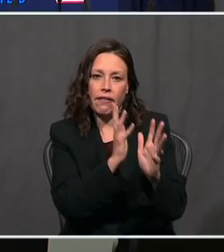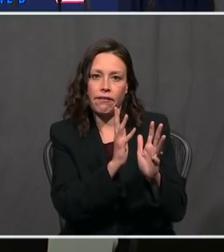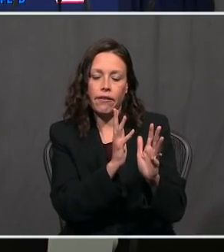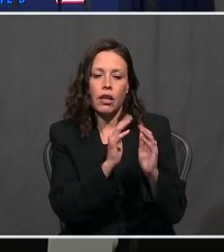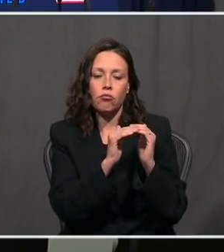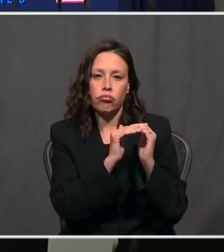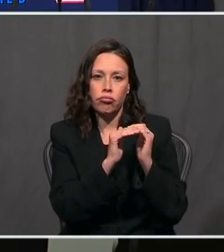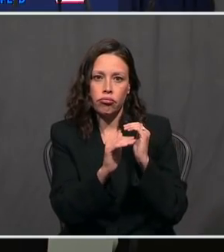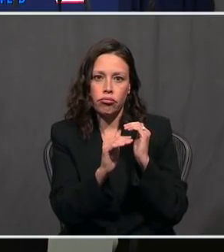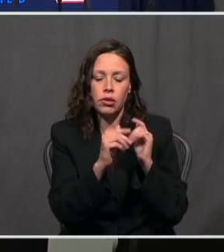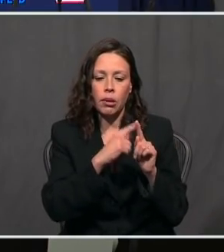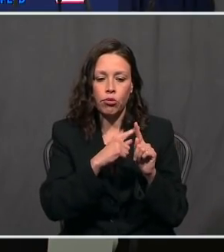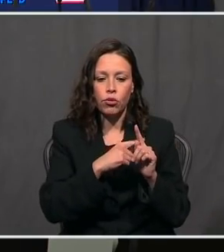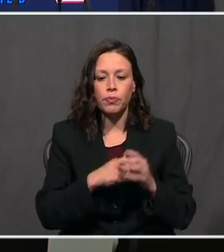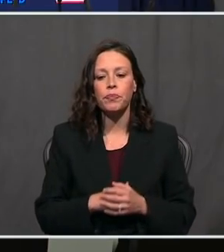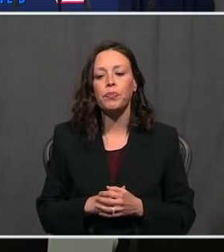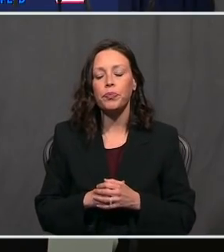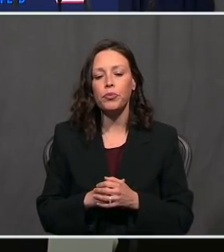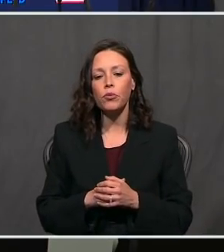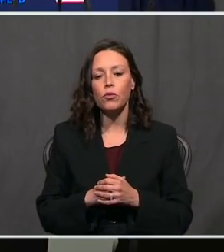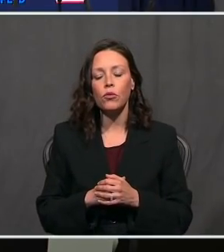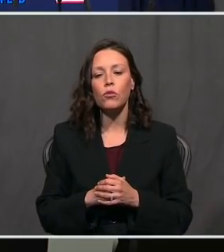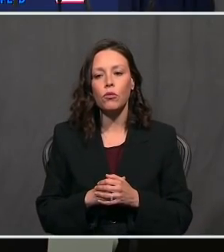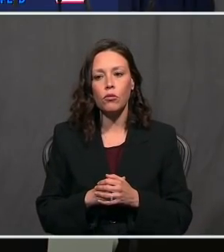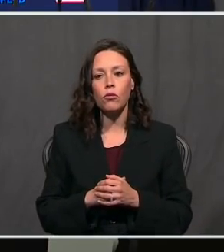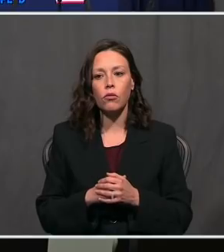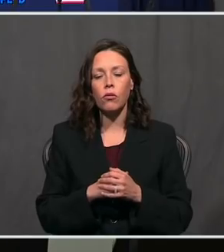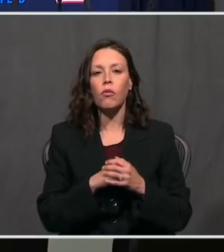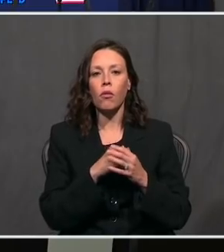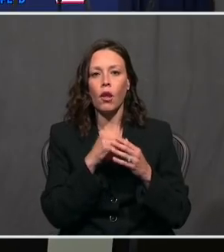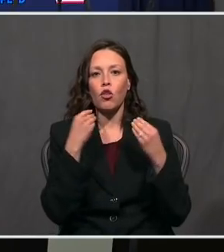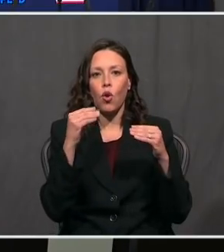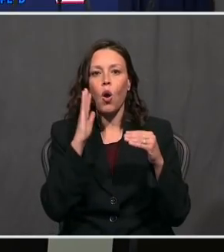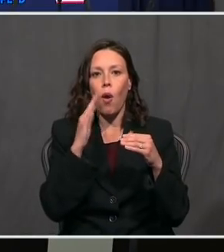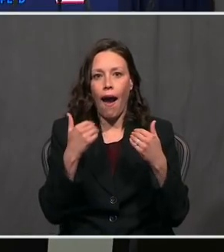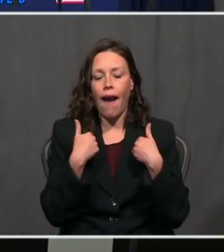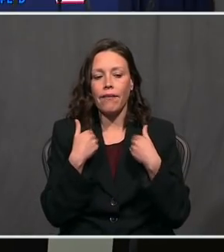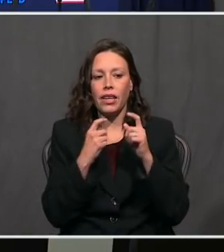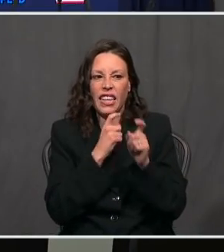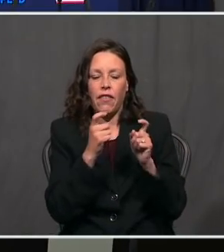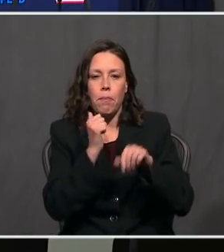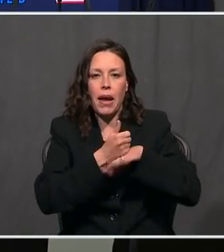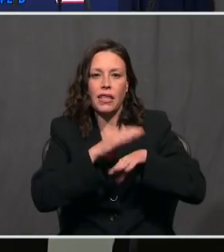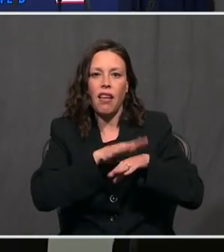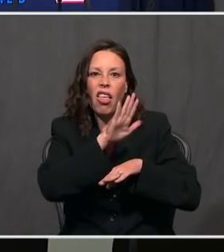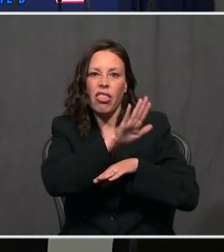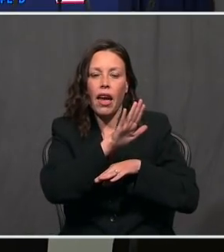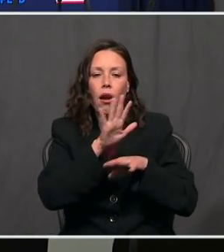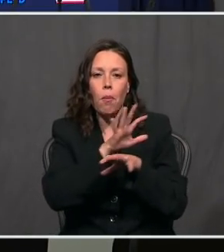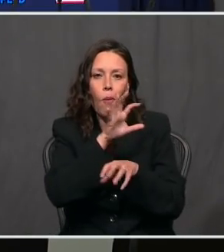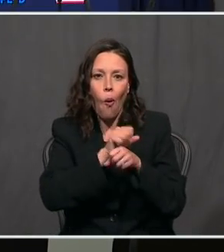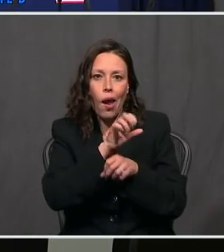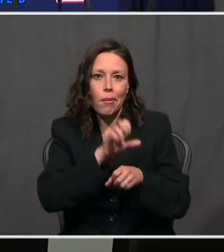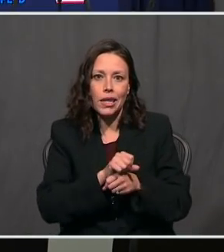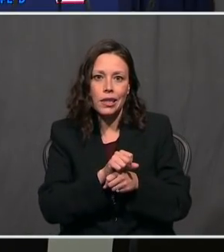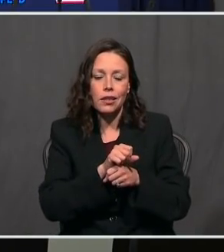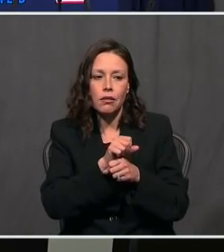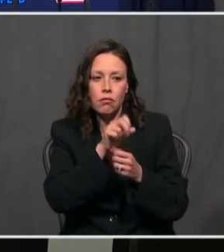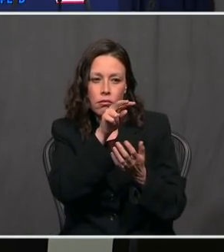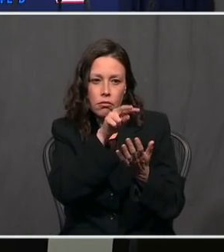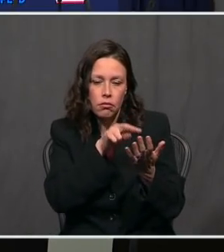at the appropriate temperature. And so stores will be allocated vaccines based on appointments that are